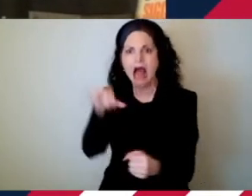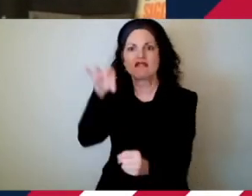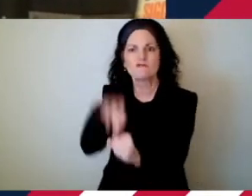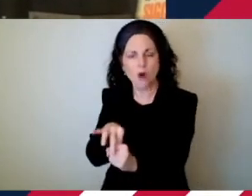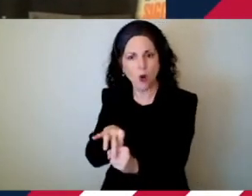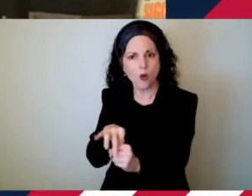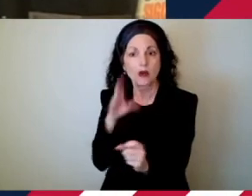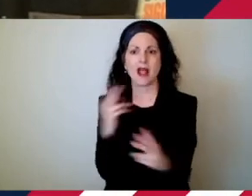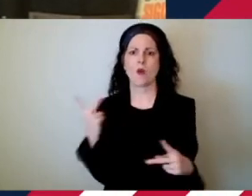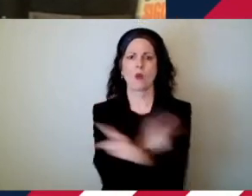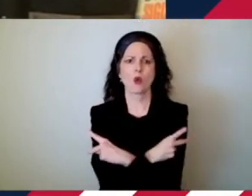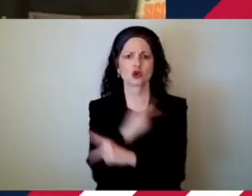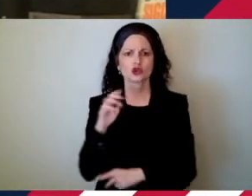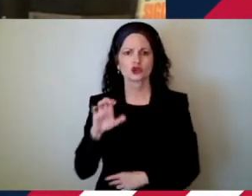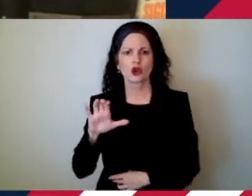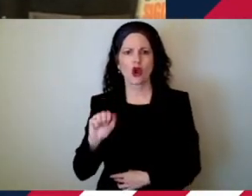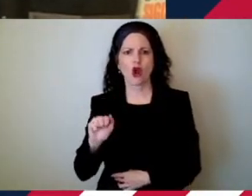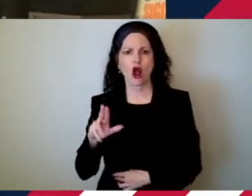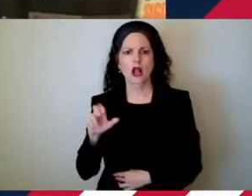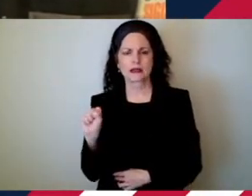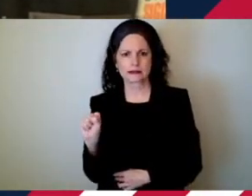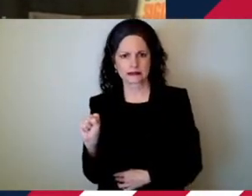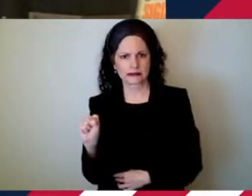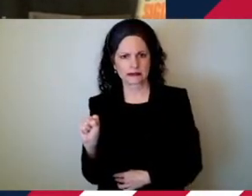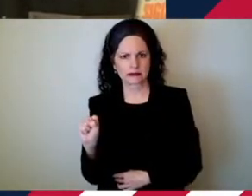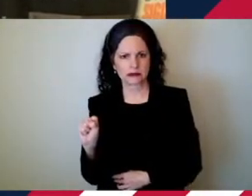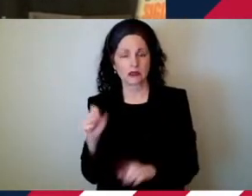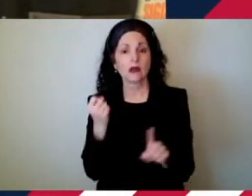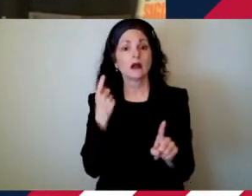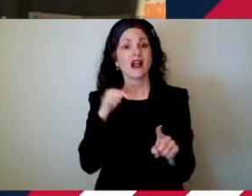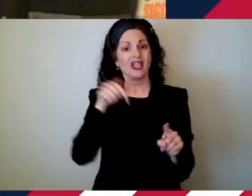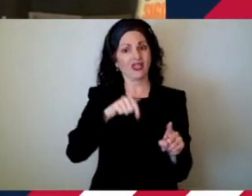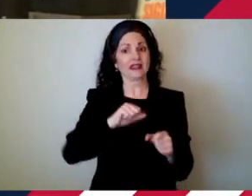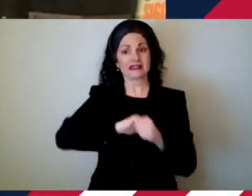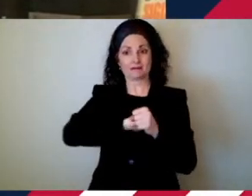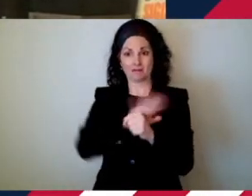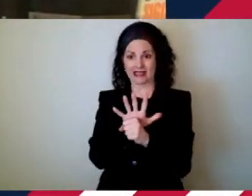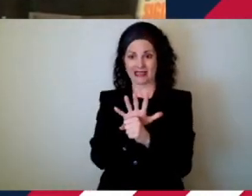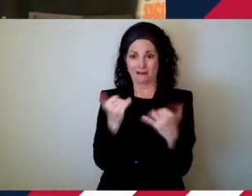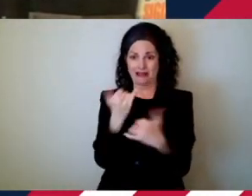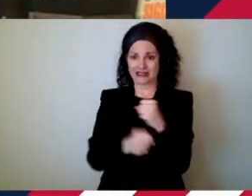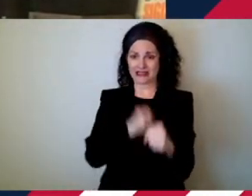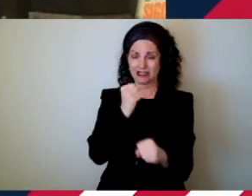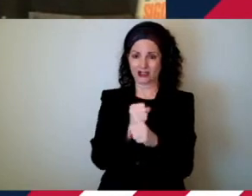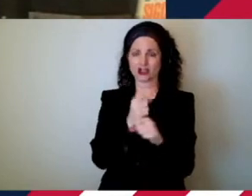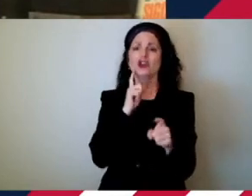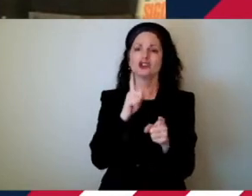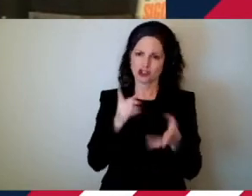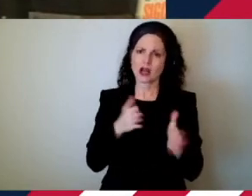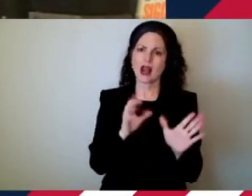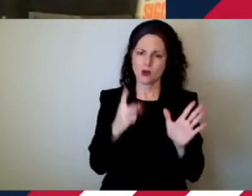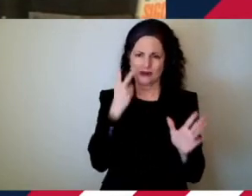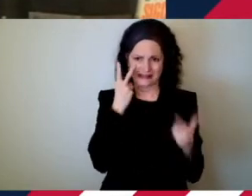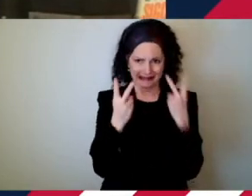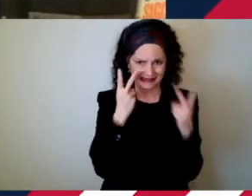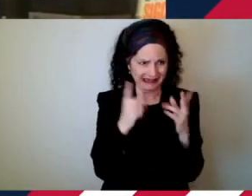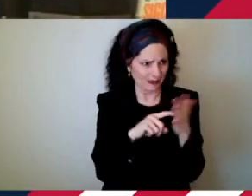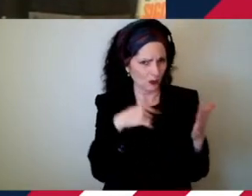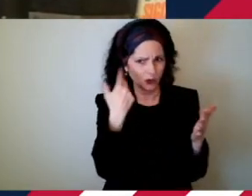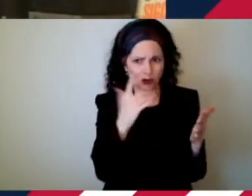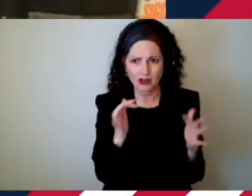The COVID-19 pandemic should also remind us of the need for an electoral model that allows for expanded mail-in